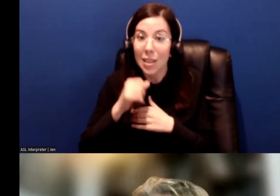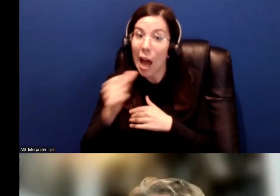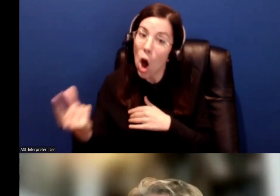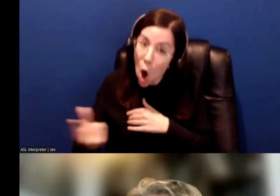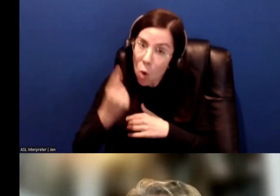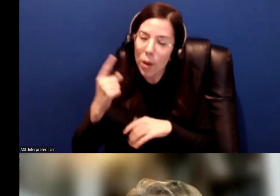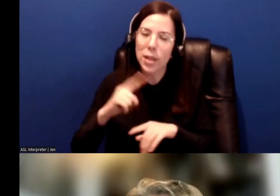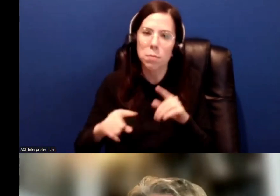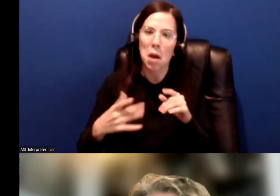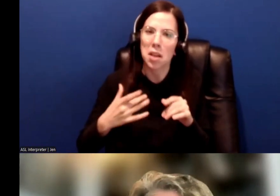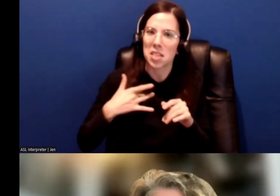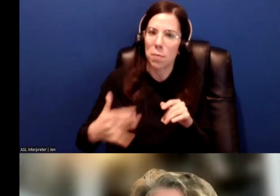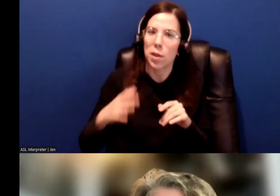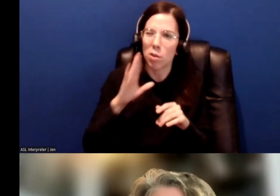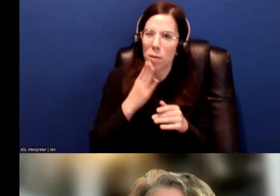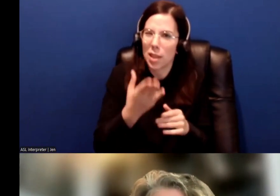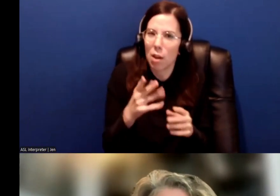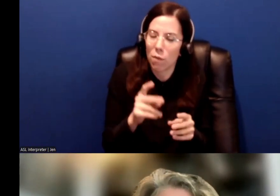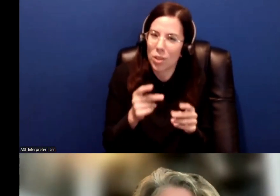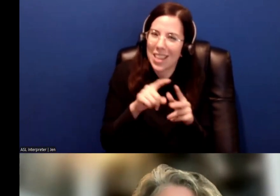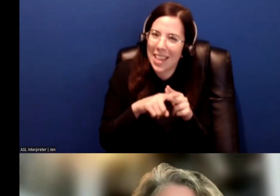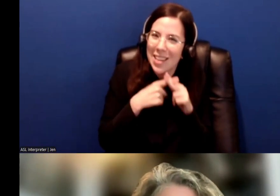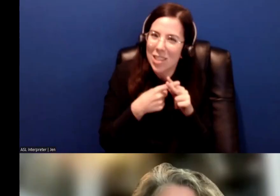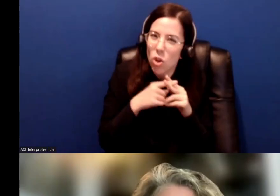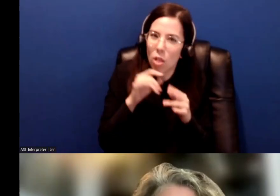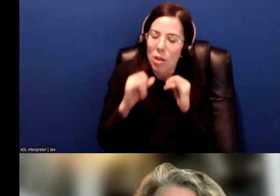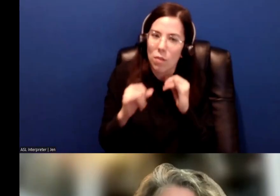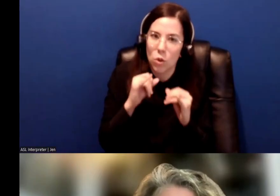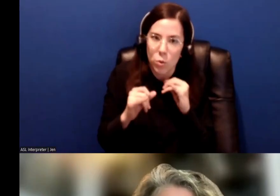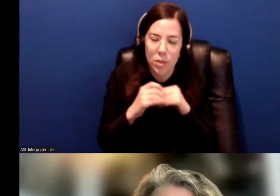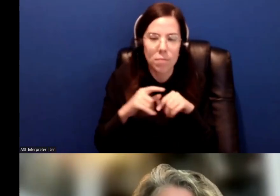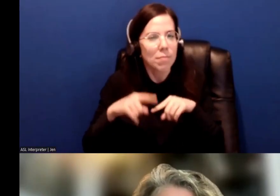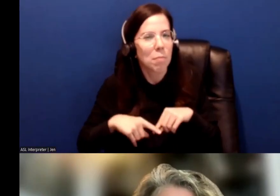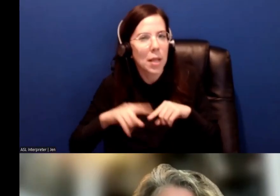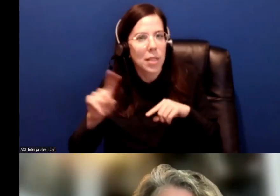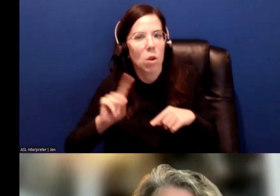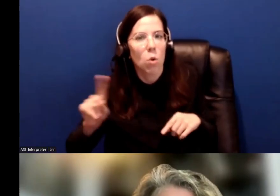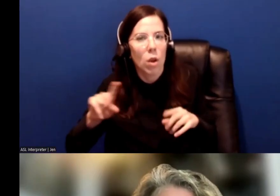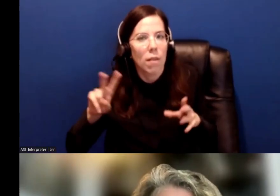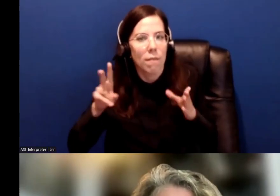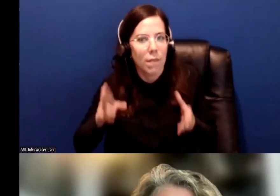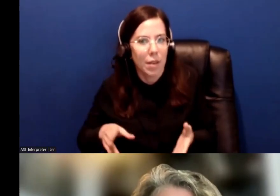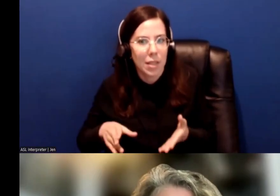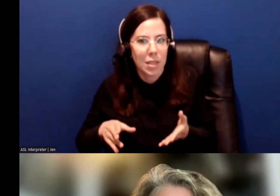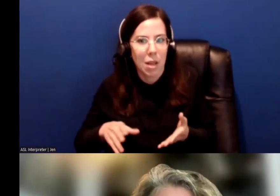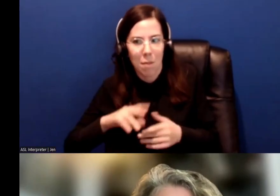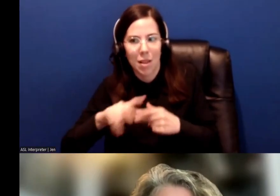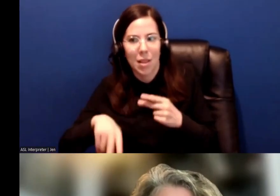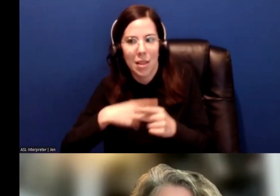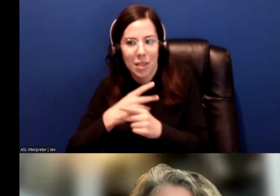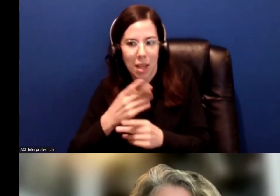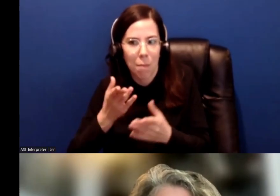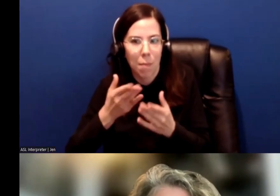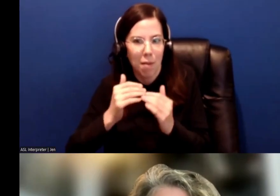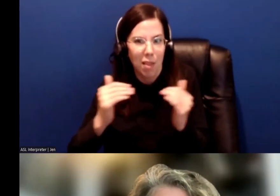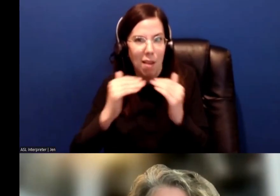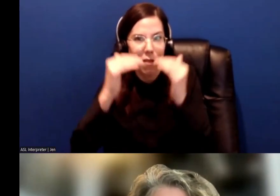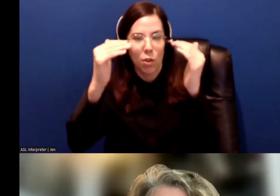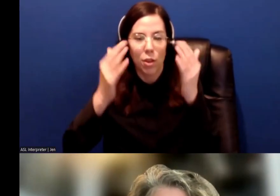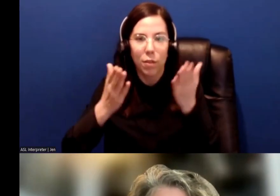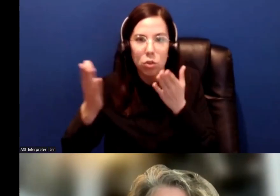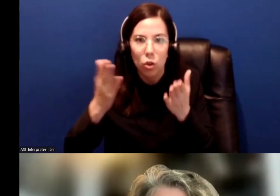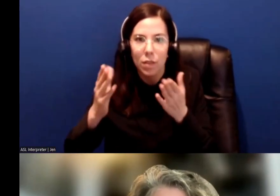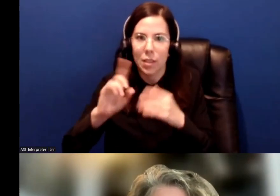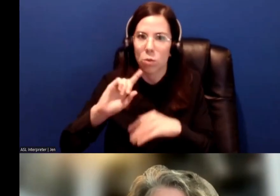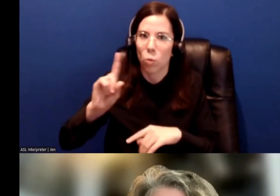commonly present during initial interviews. It also depends on where the victim is and like the level of services at the institution in which they are